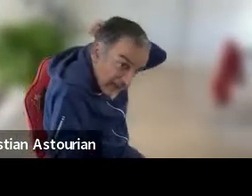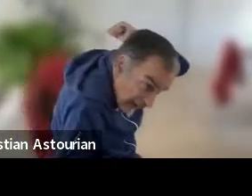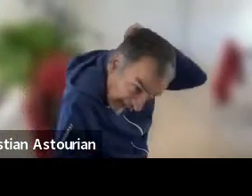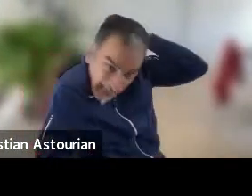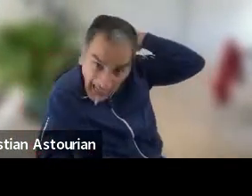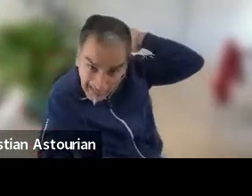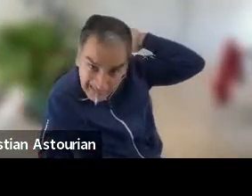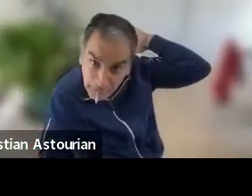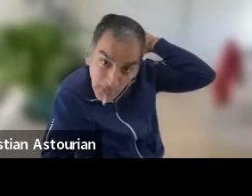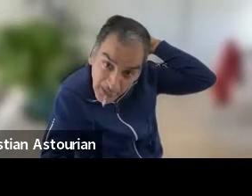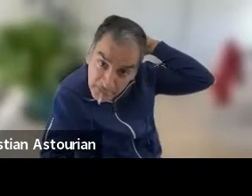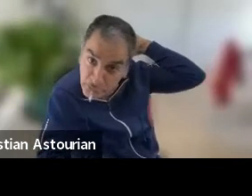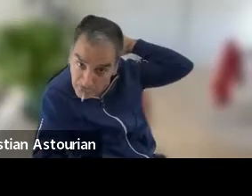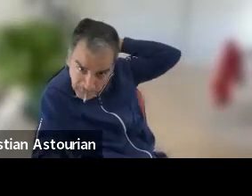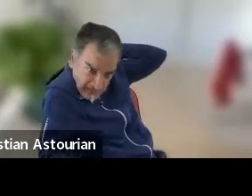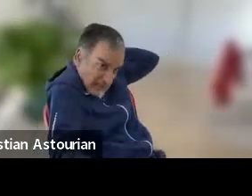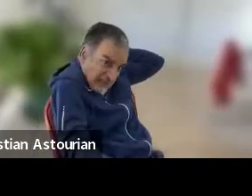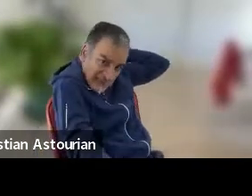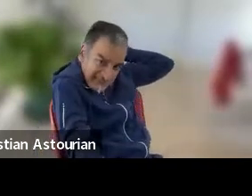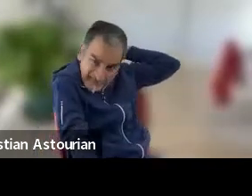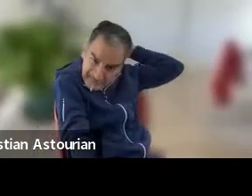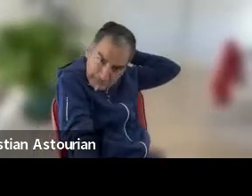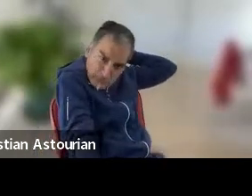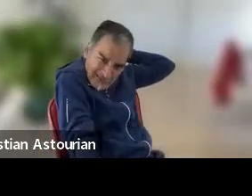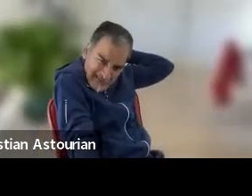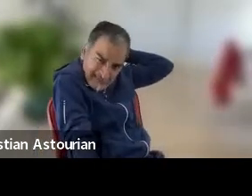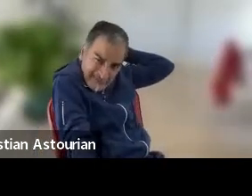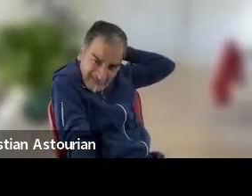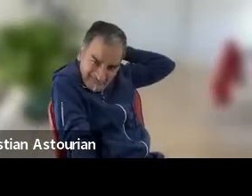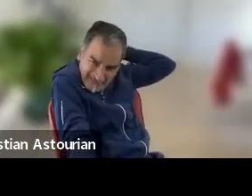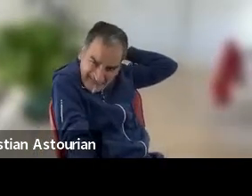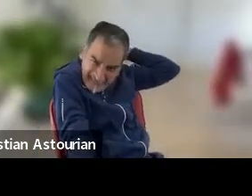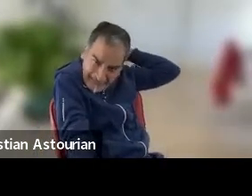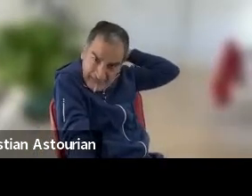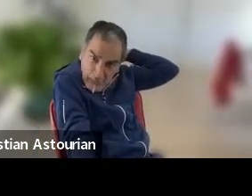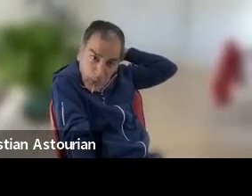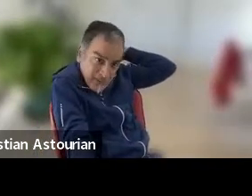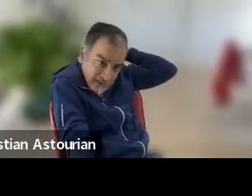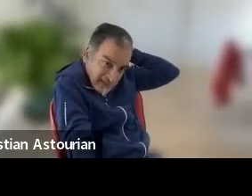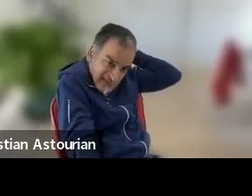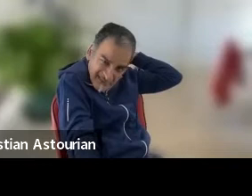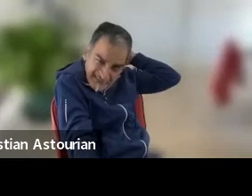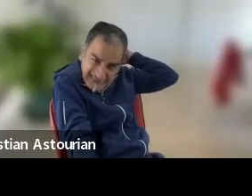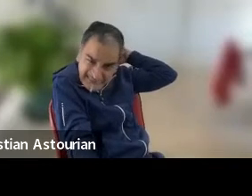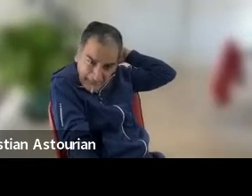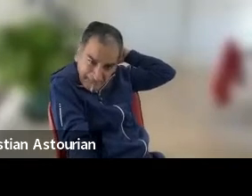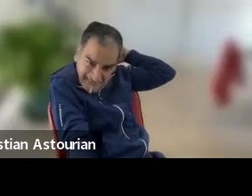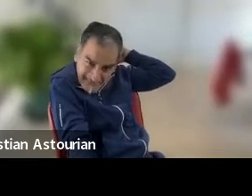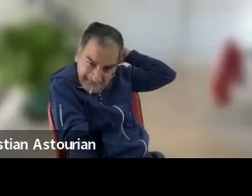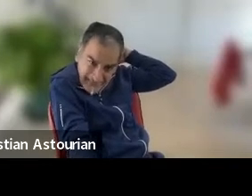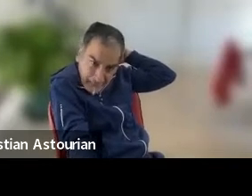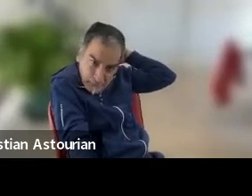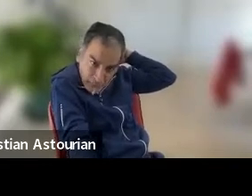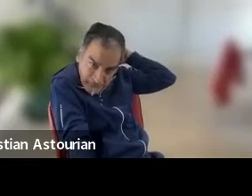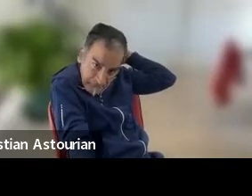has exacerbated a situation that is already very critical in the